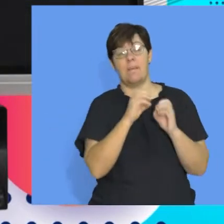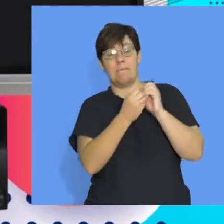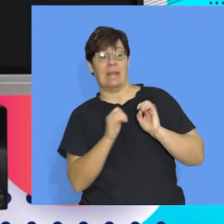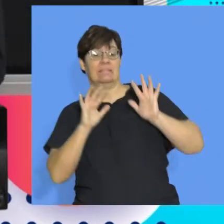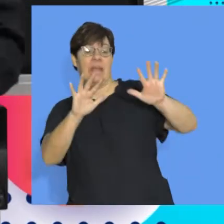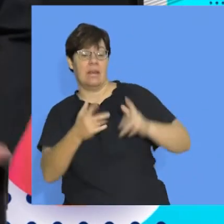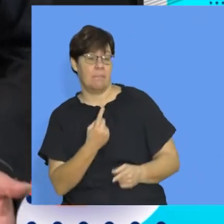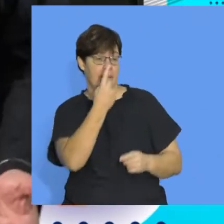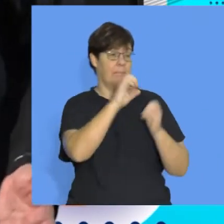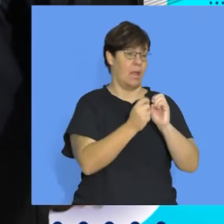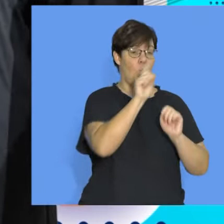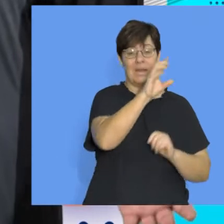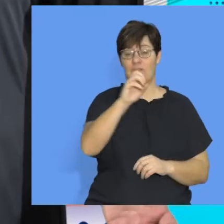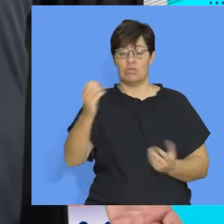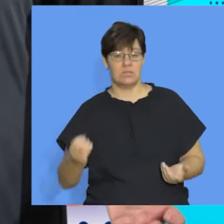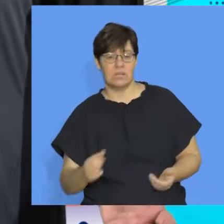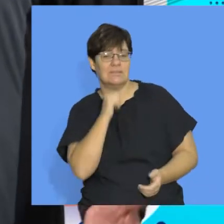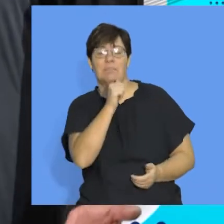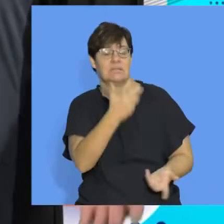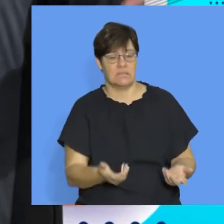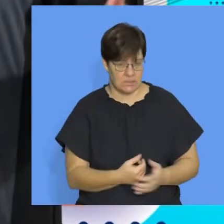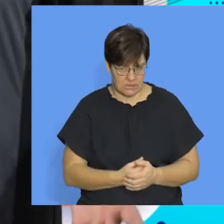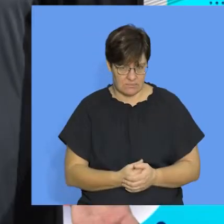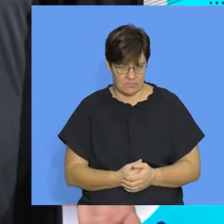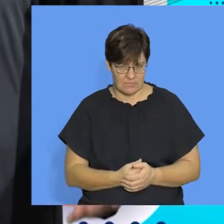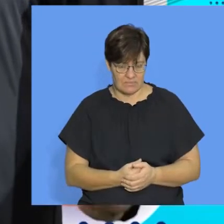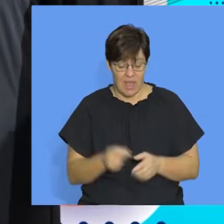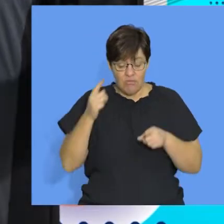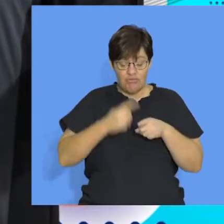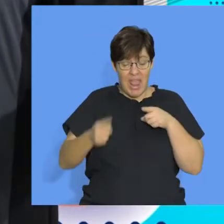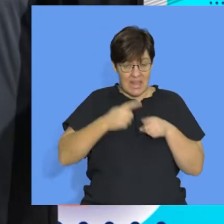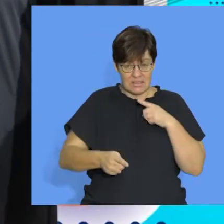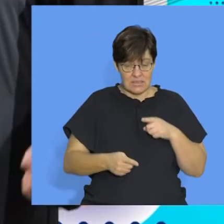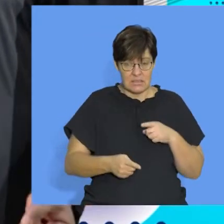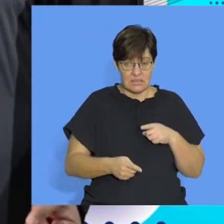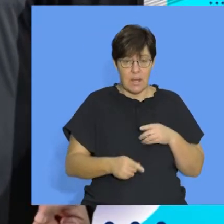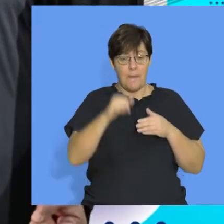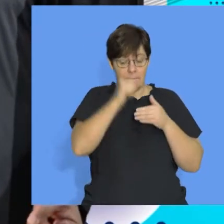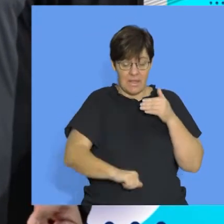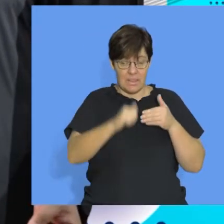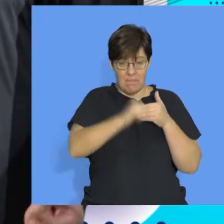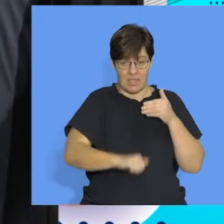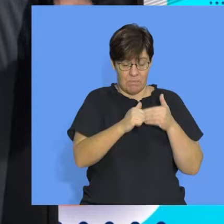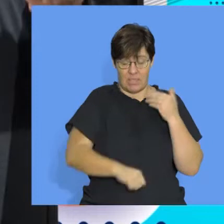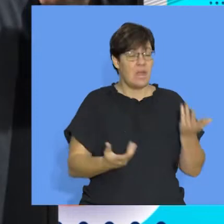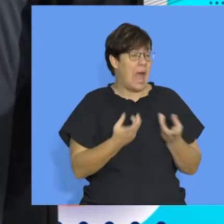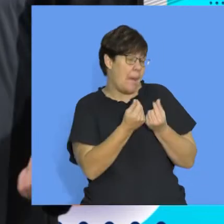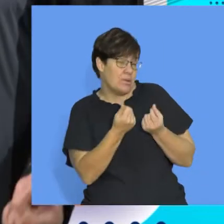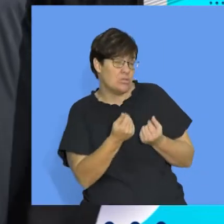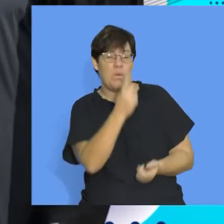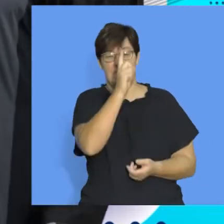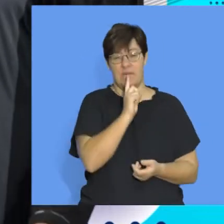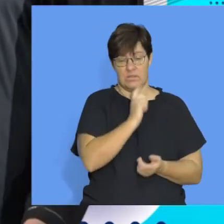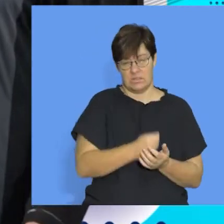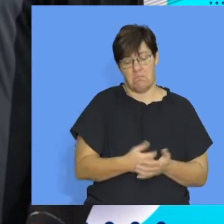Okay? Take, for example, your rent. If your rent is 1,000 Rand per month, or